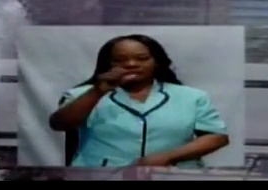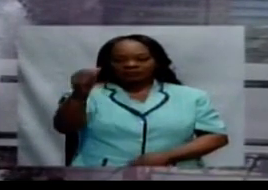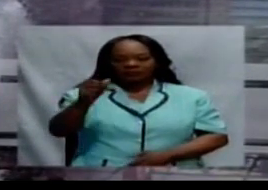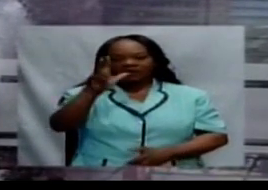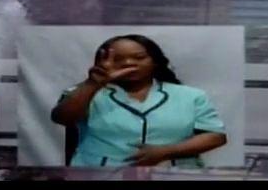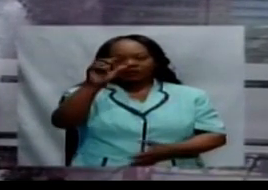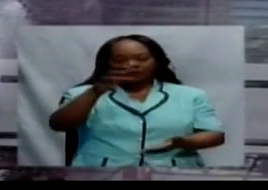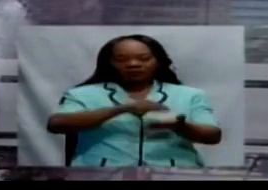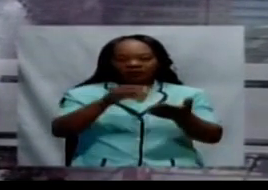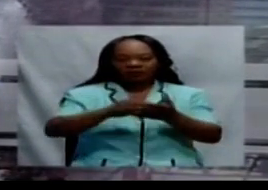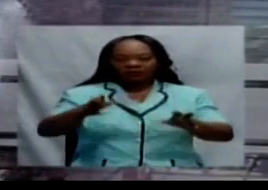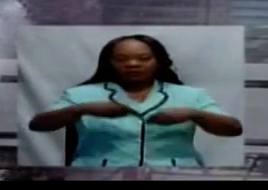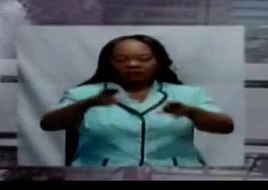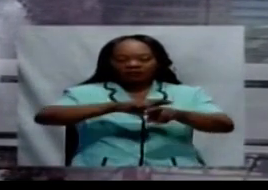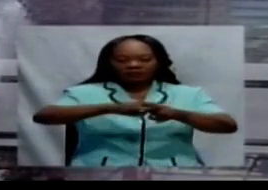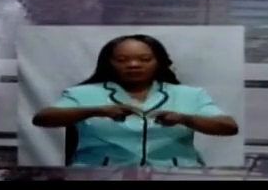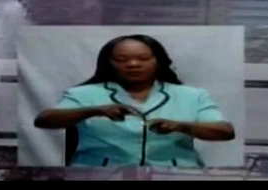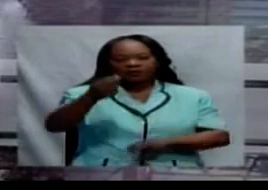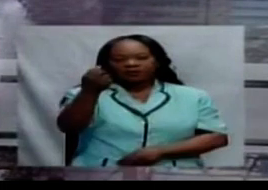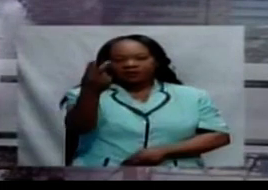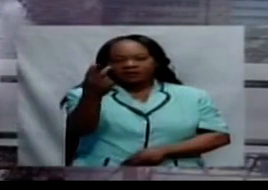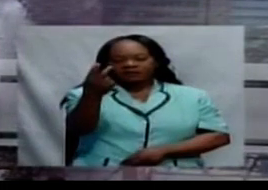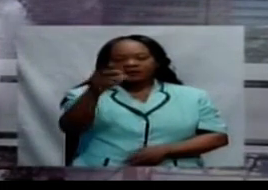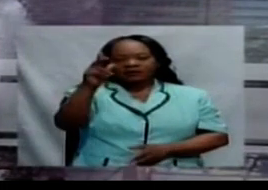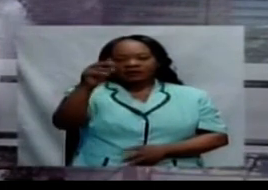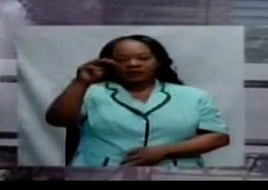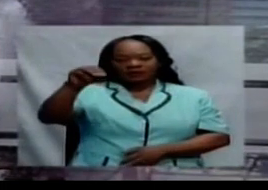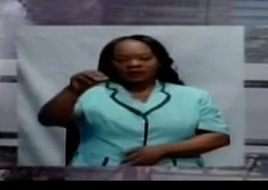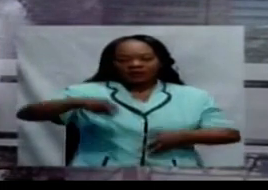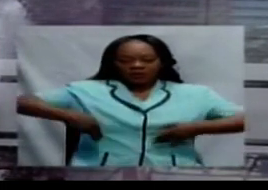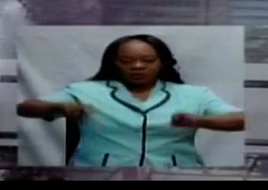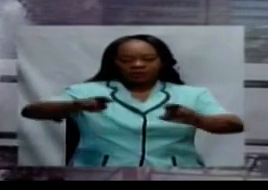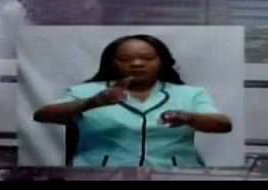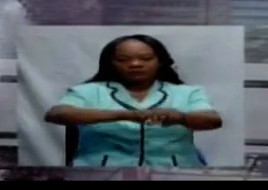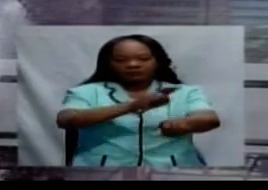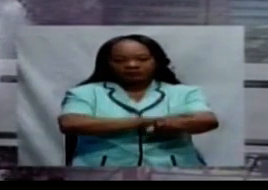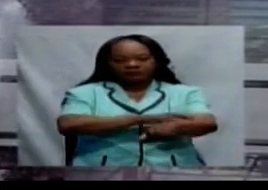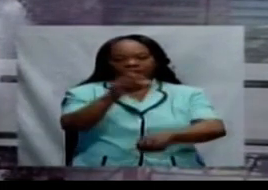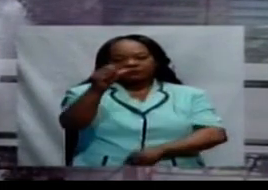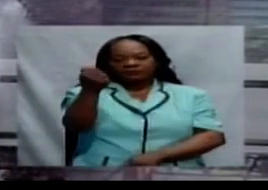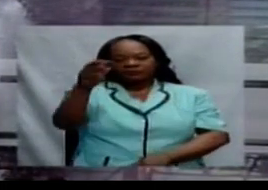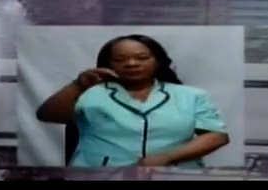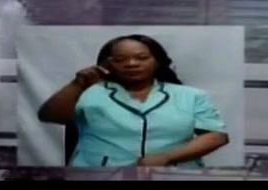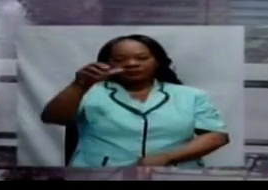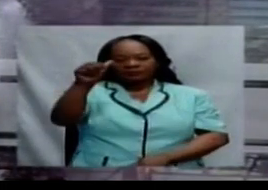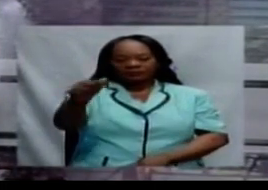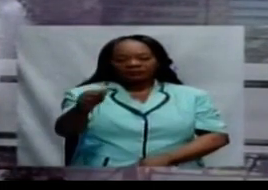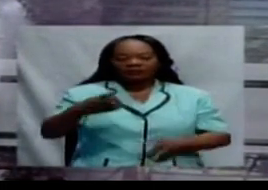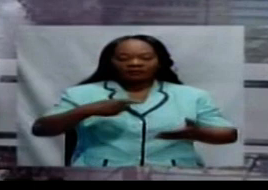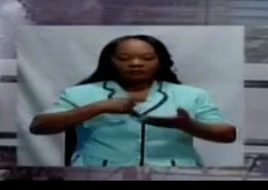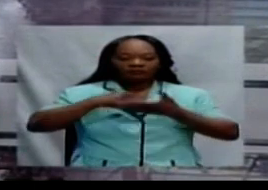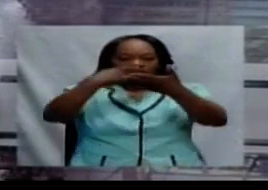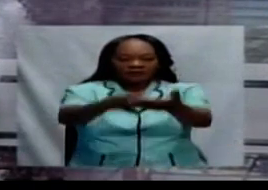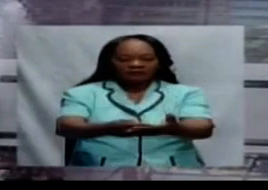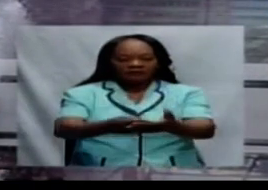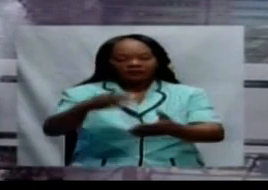30 million kwacha to tie 11 kilometers of township roads in Kasama. Mr. Sampa says the contract has been awarded to